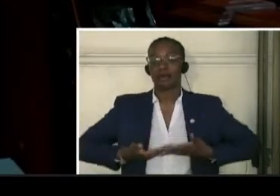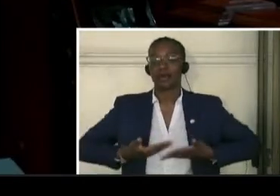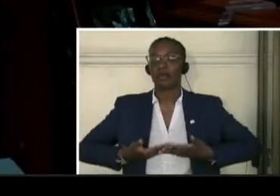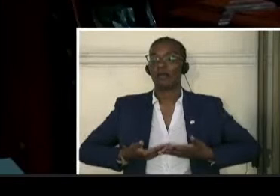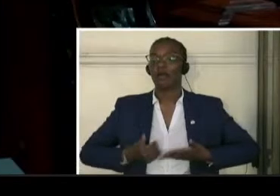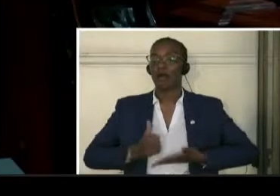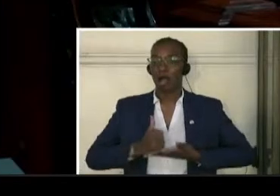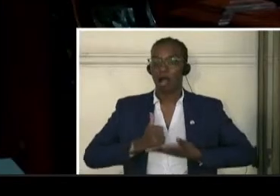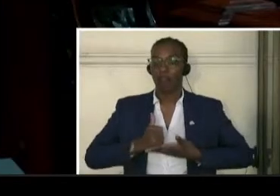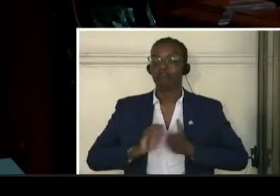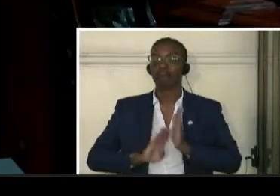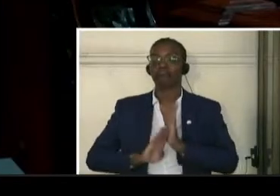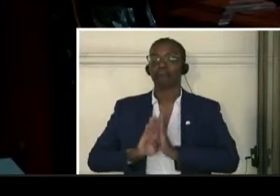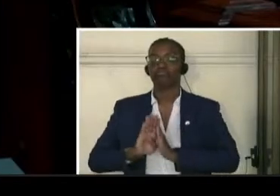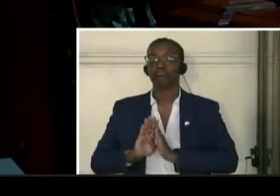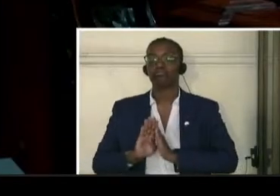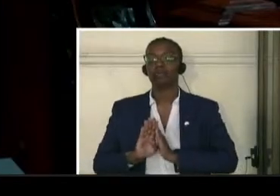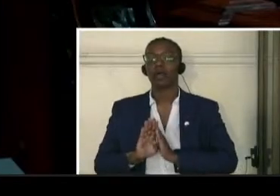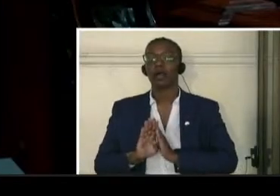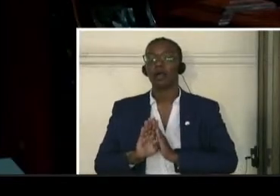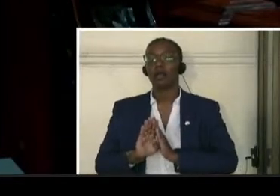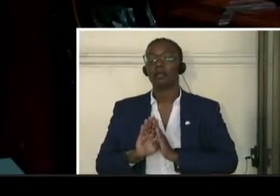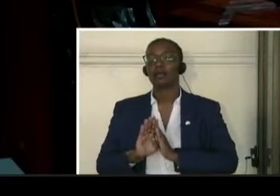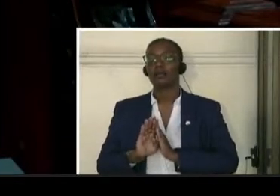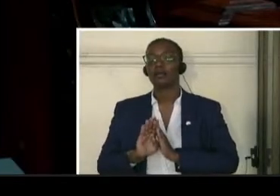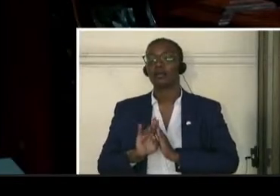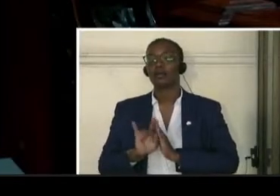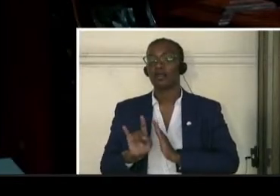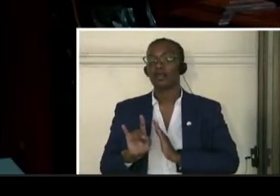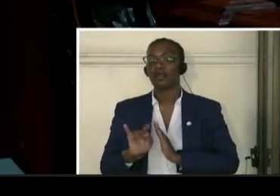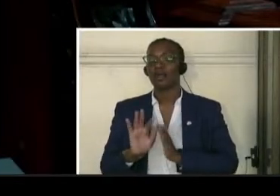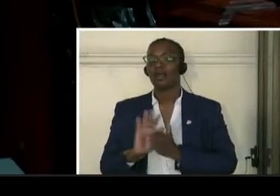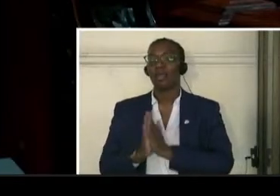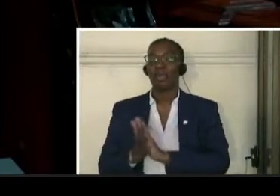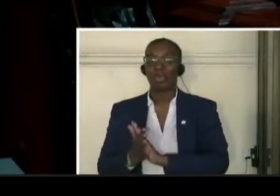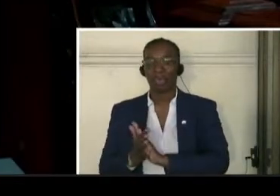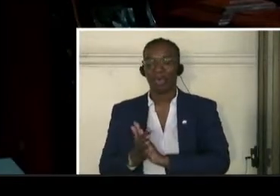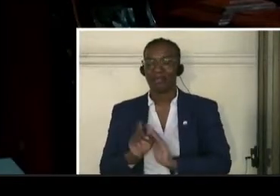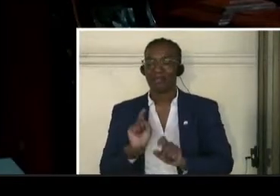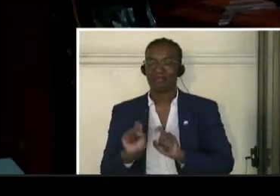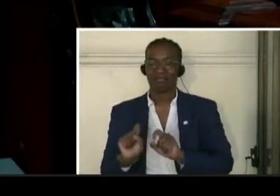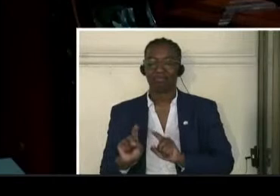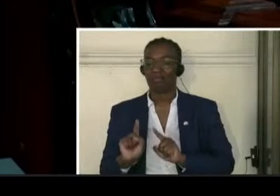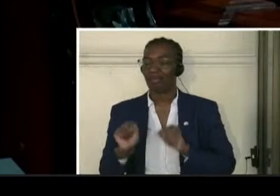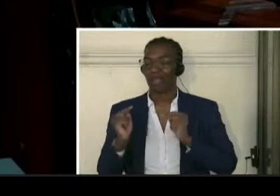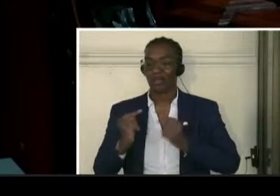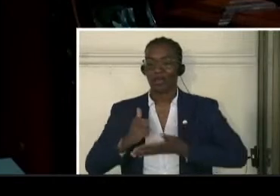ones that we take. Destructive criticism don't help us and they don't take us forward.